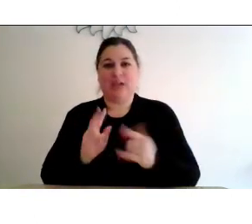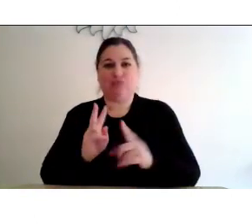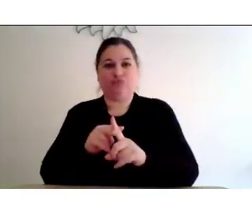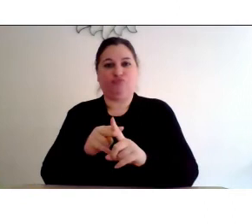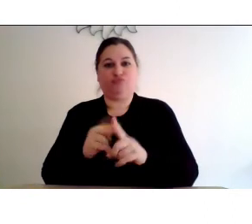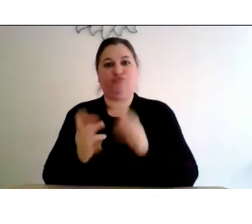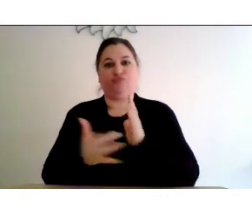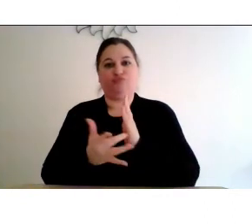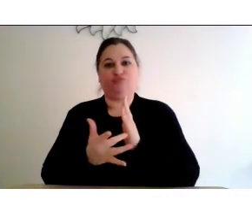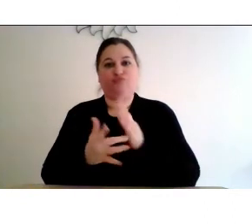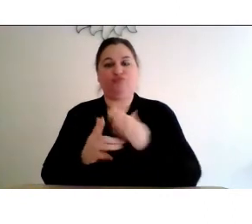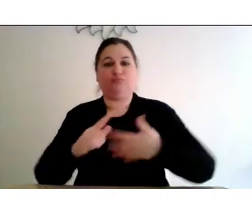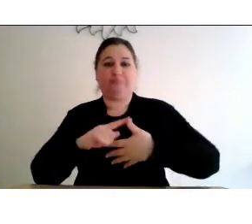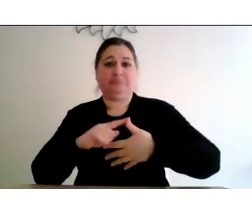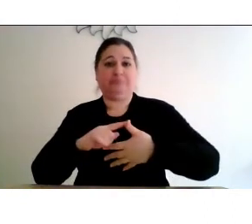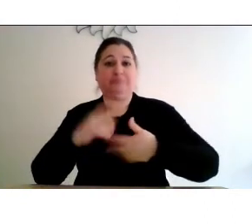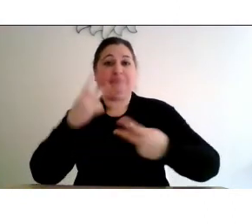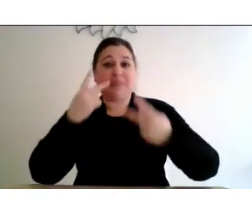Next slide.